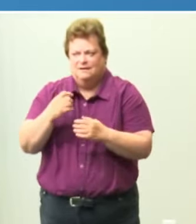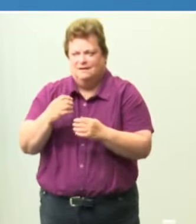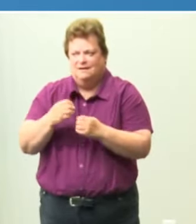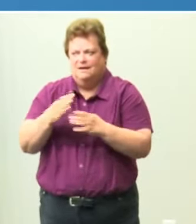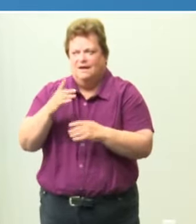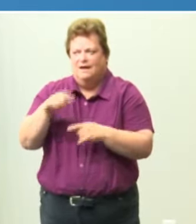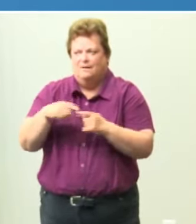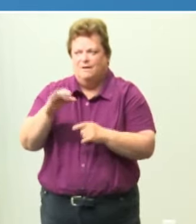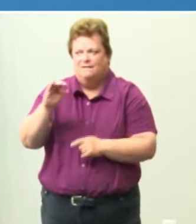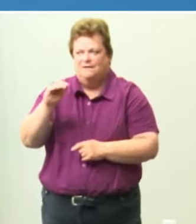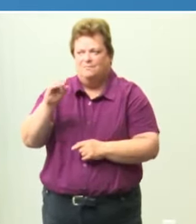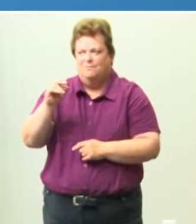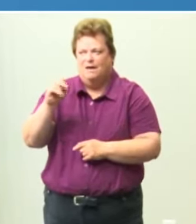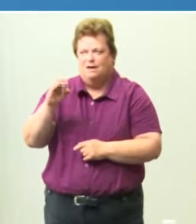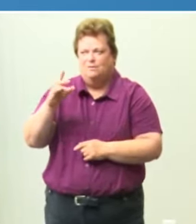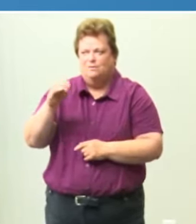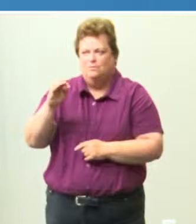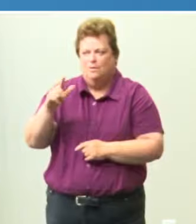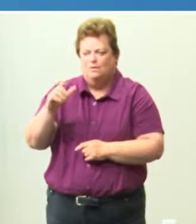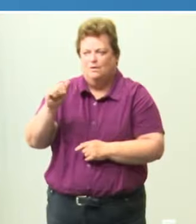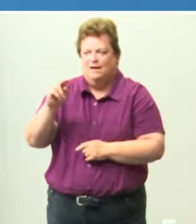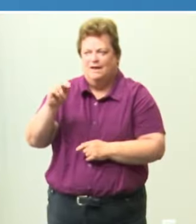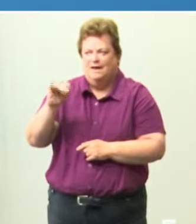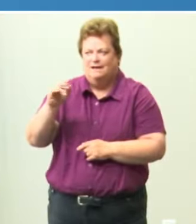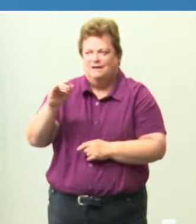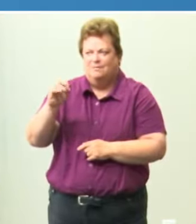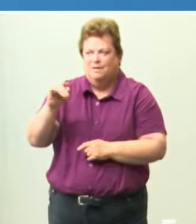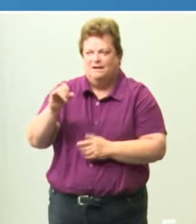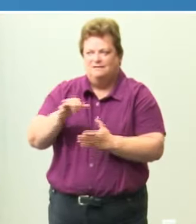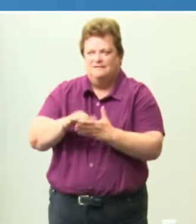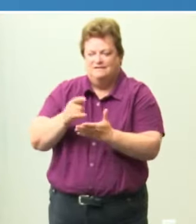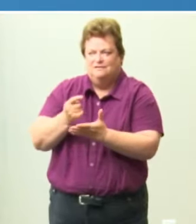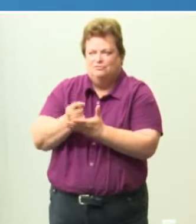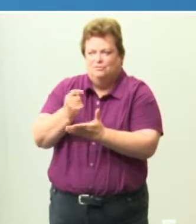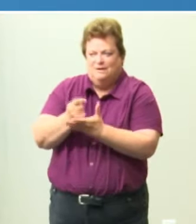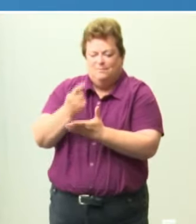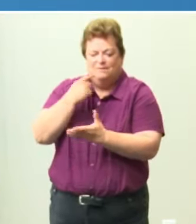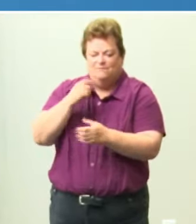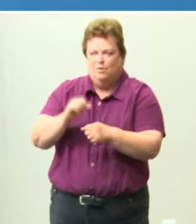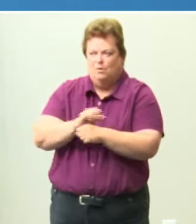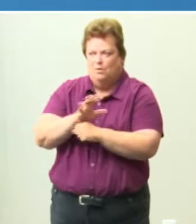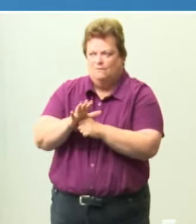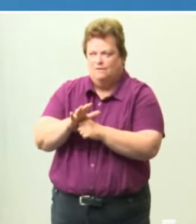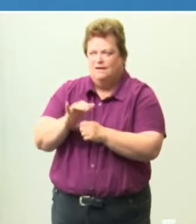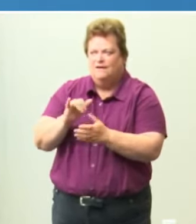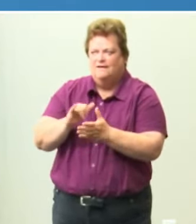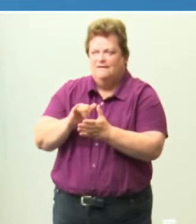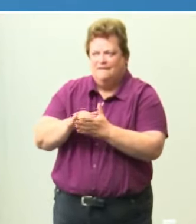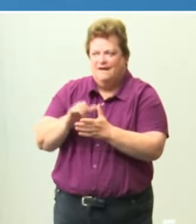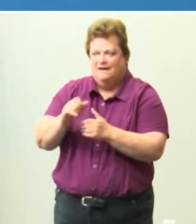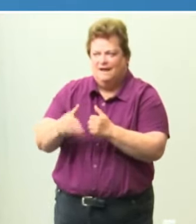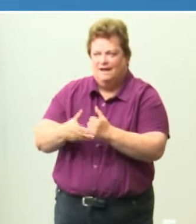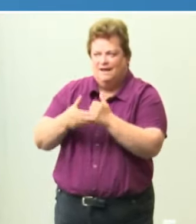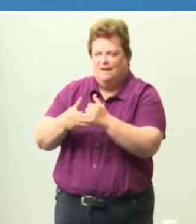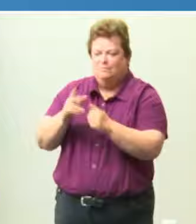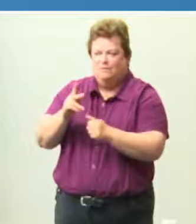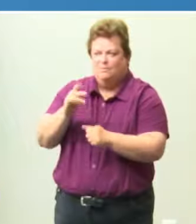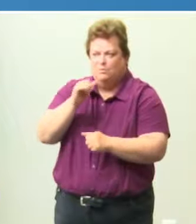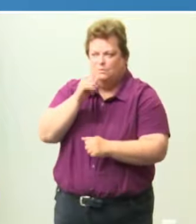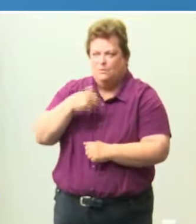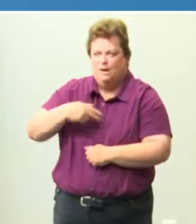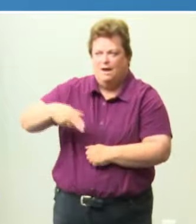monoclonal antibodies, a treatment for COVID-19 that can be prescribed to people who are at high risk for severe